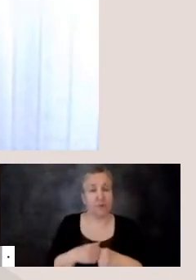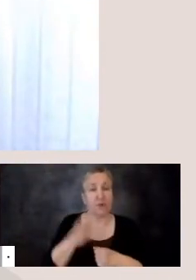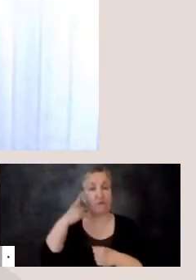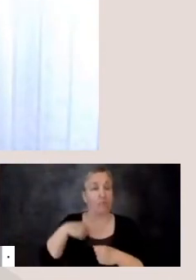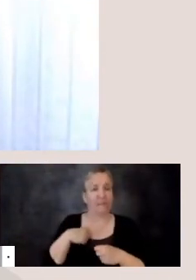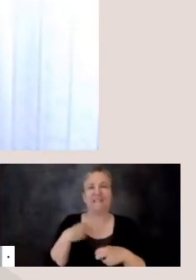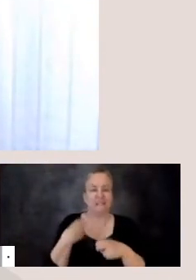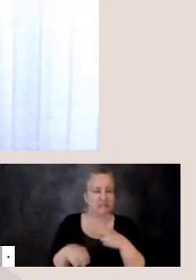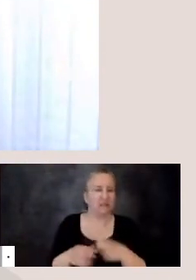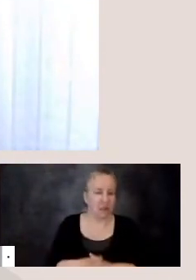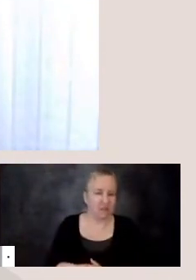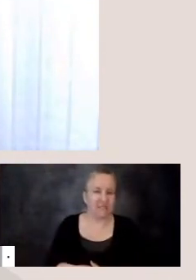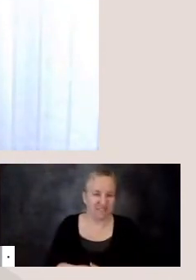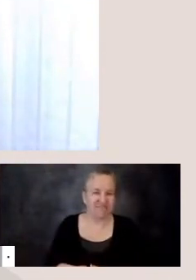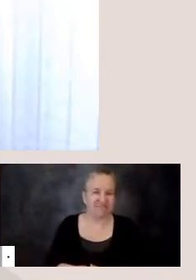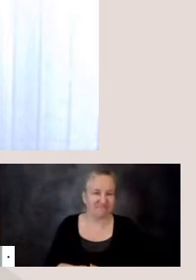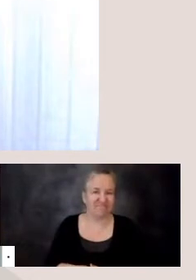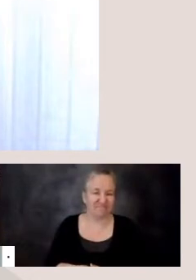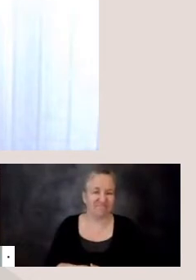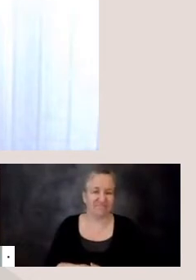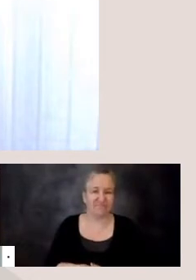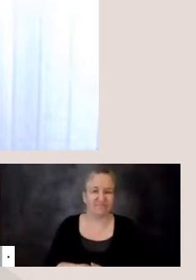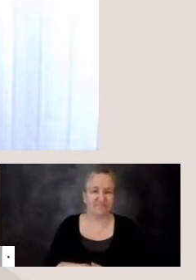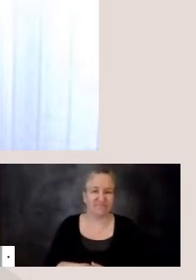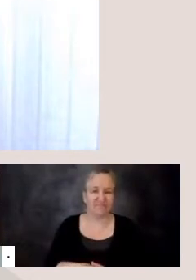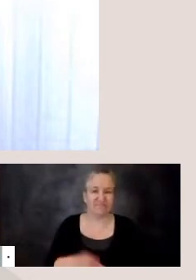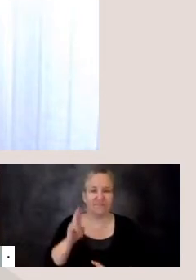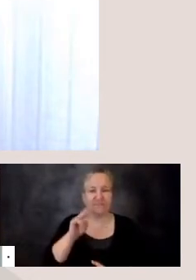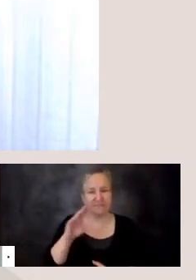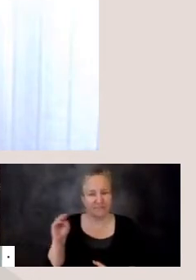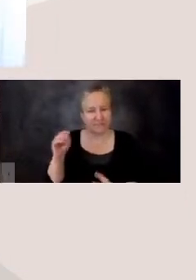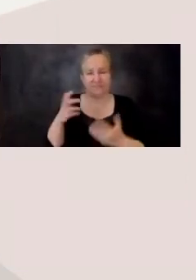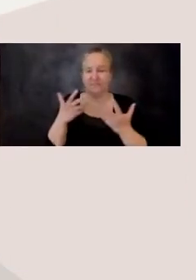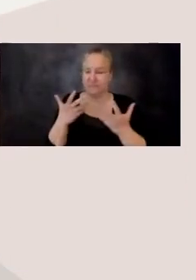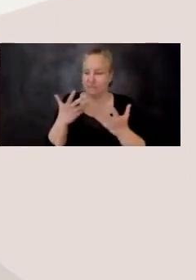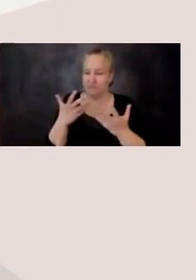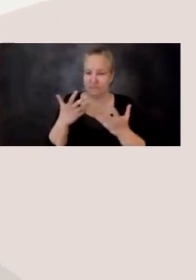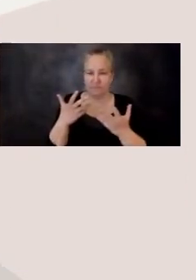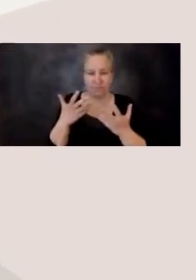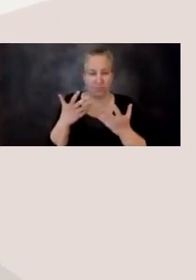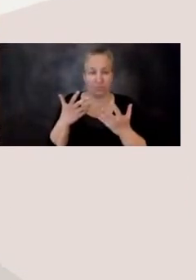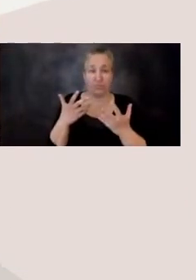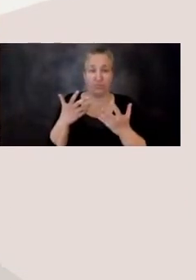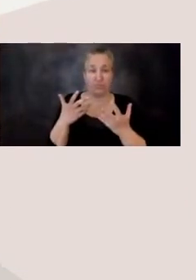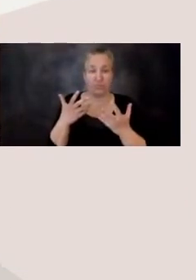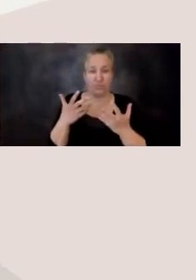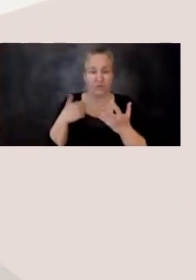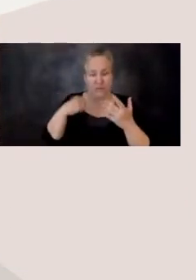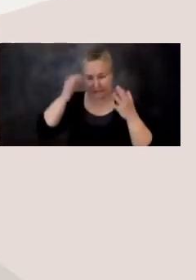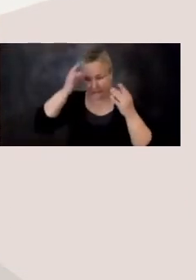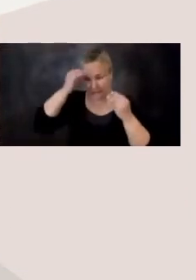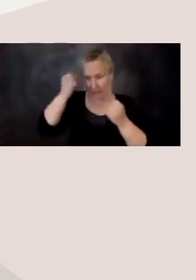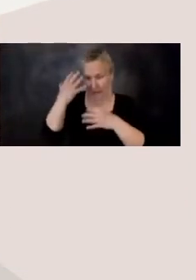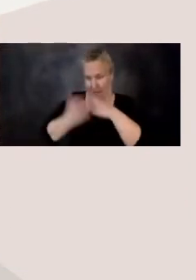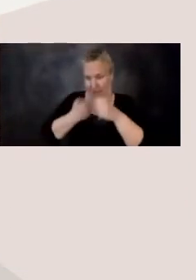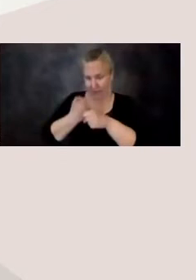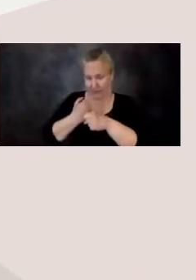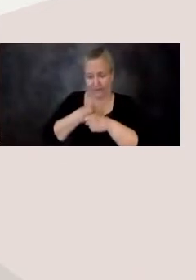me. Um, but I've just try to keep that off my mind and block it and keep on